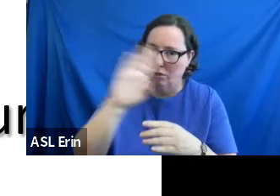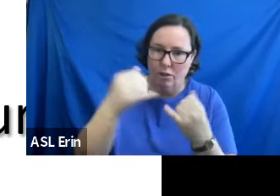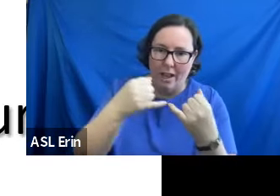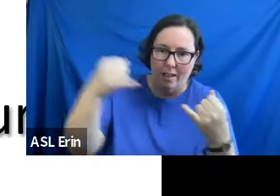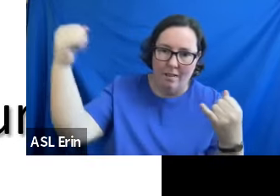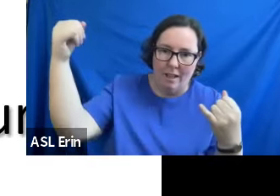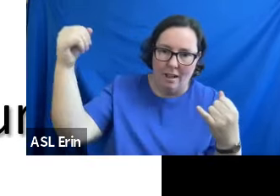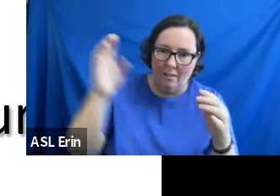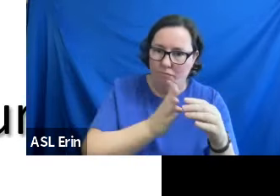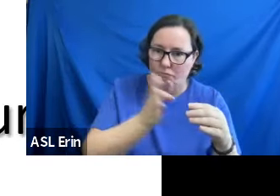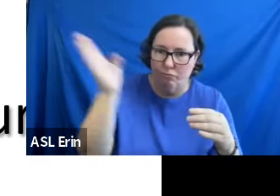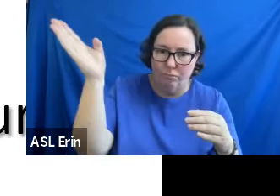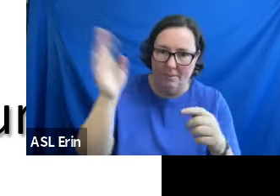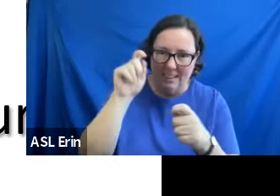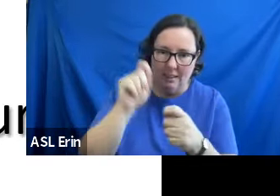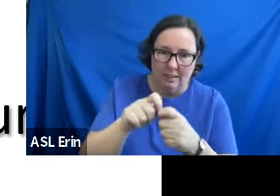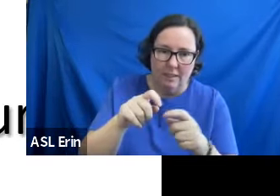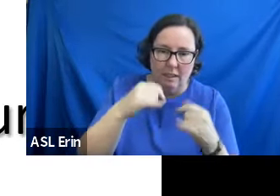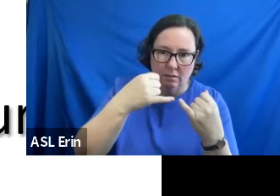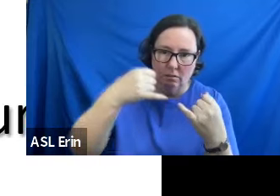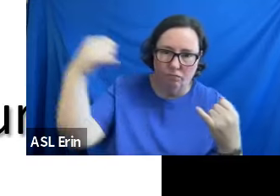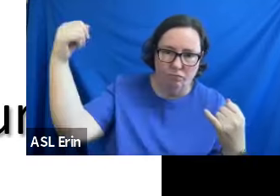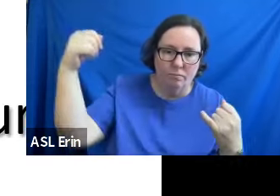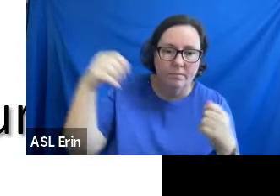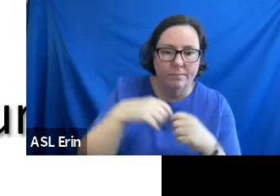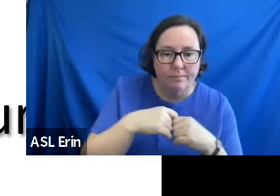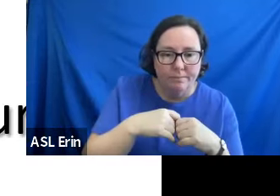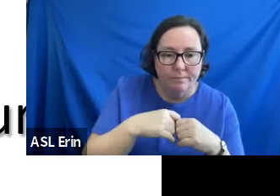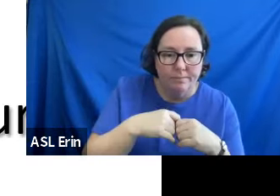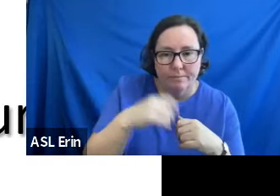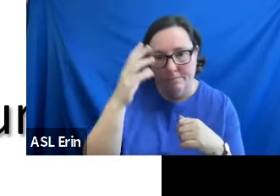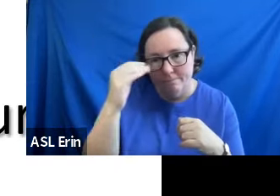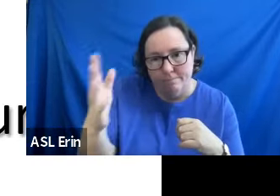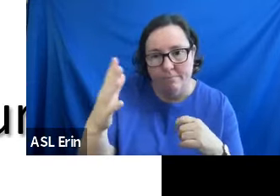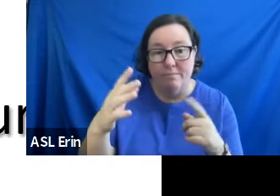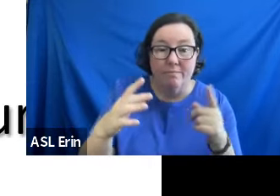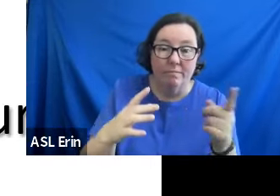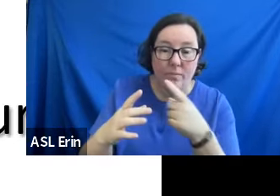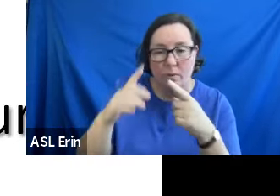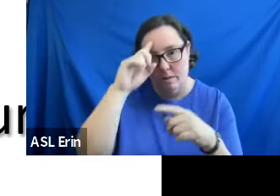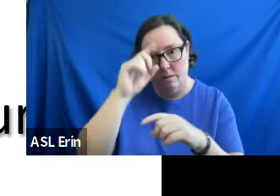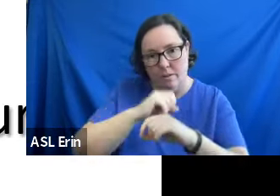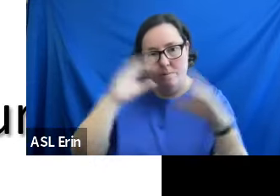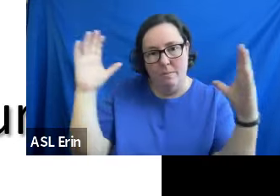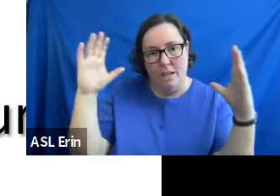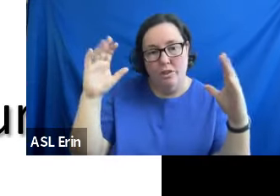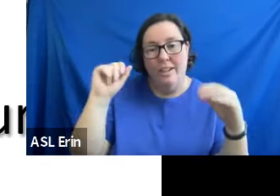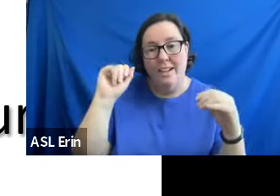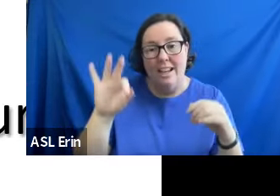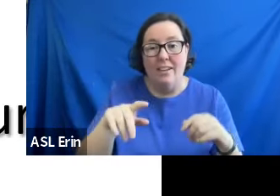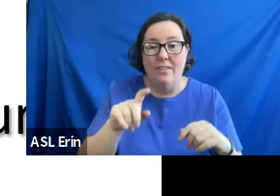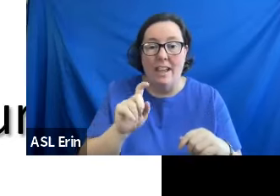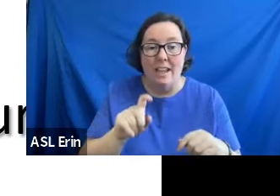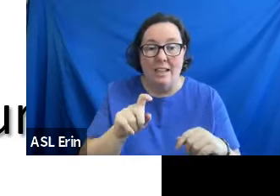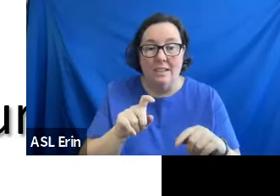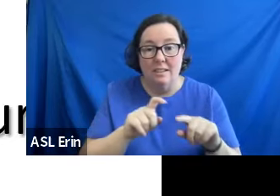the diagonal. So let me just suggest then that you have to imagine that if the